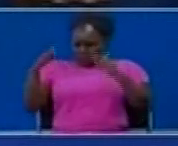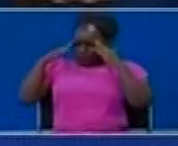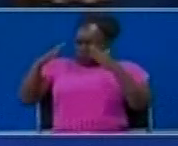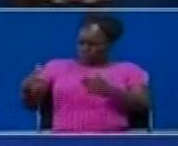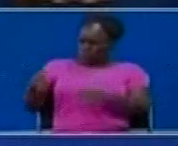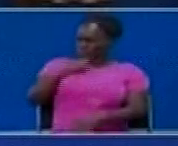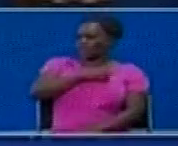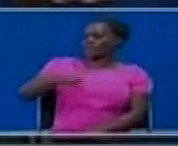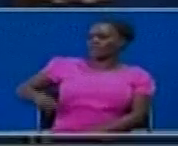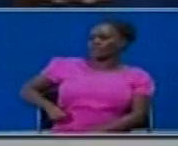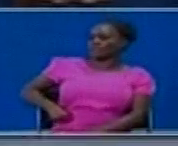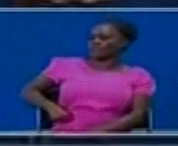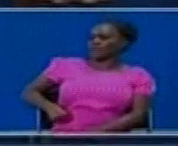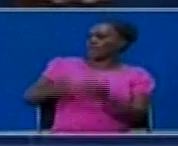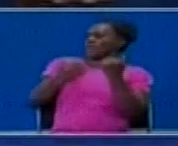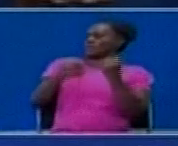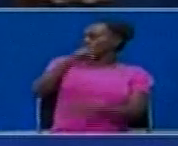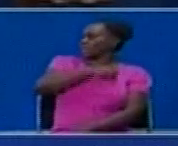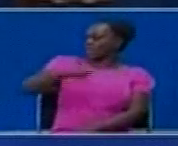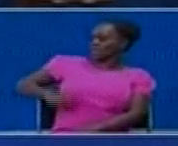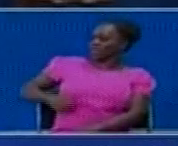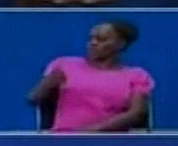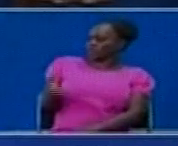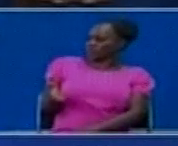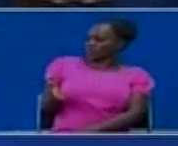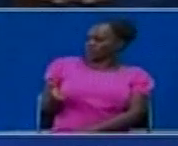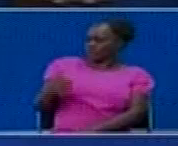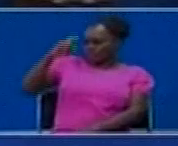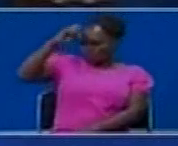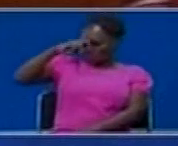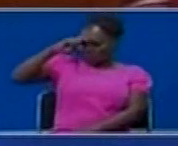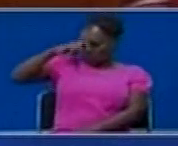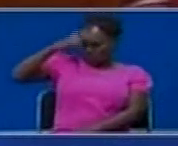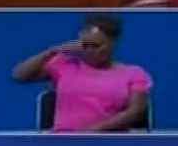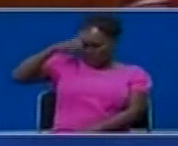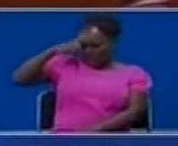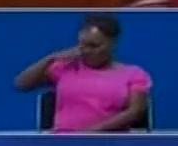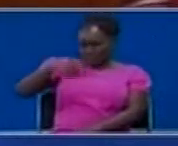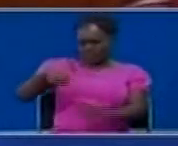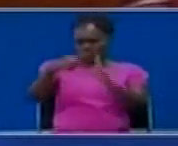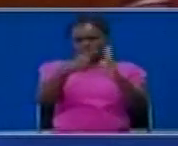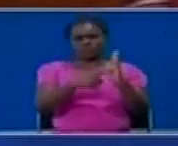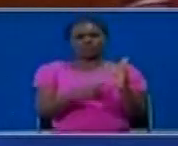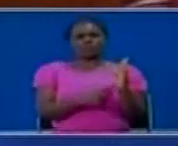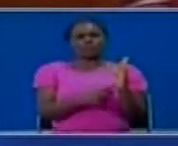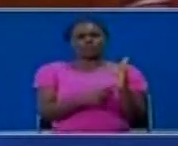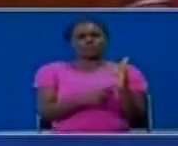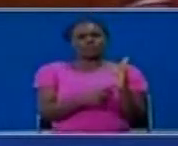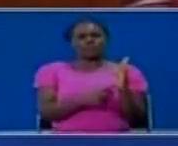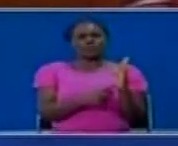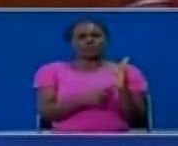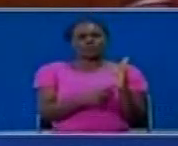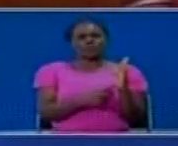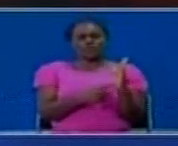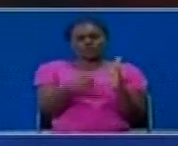Senate. They expect from the Senate nothing less than a sober reflection and circumspection on the